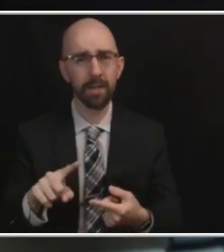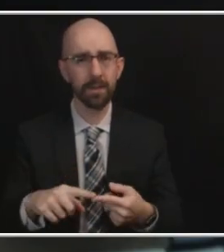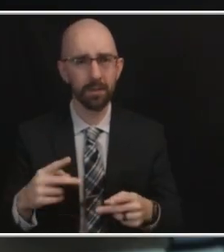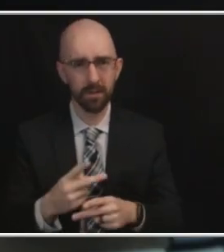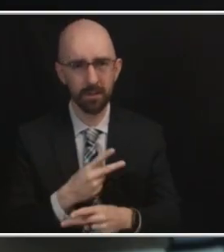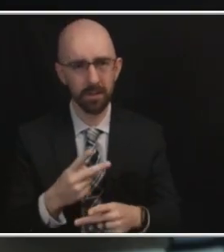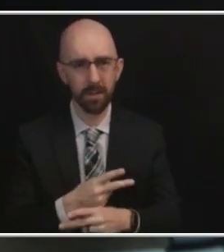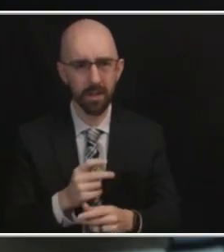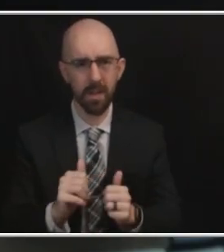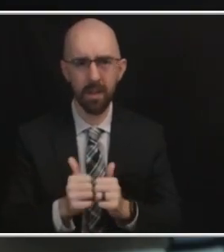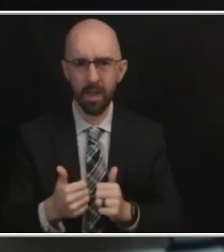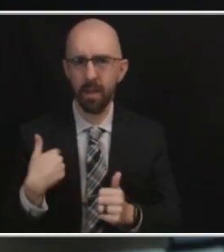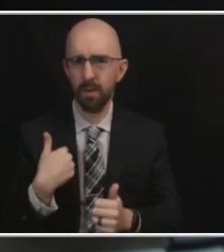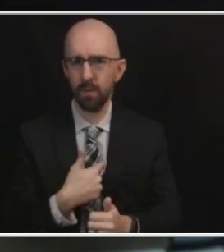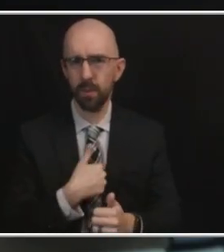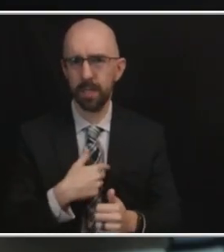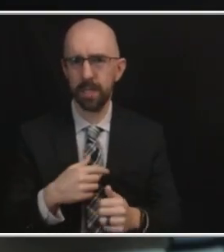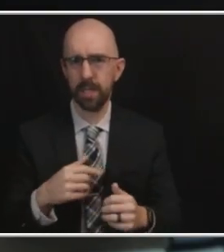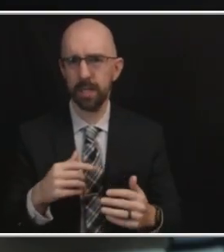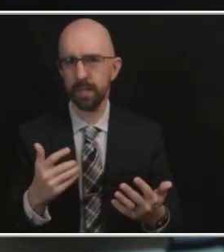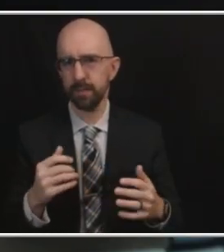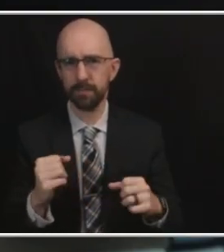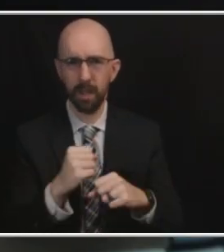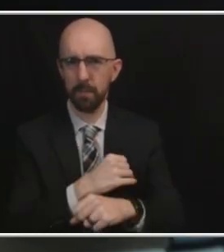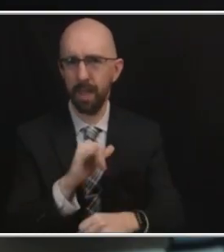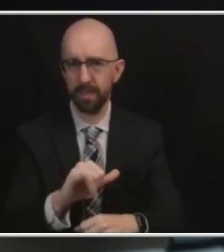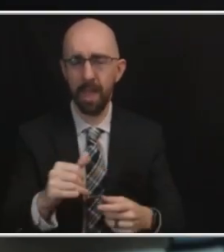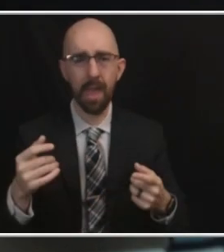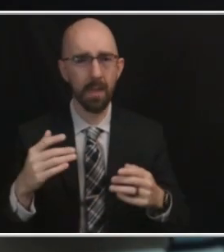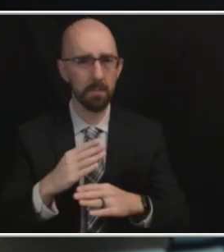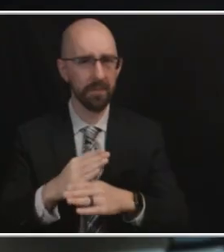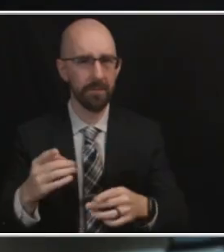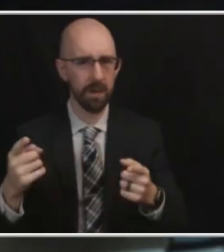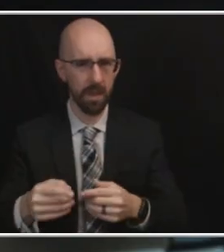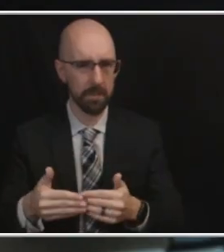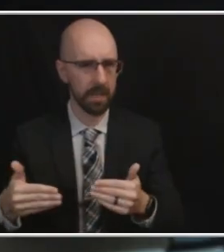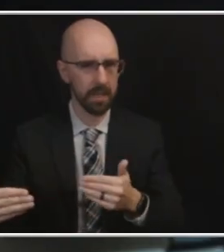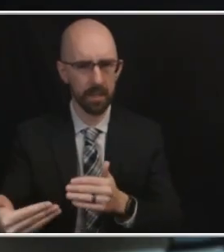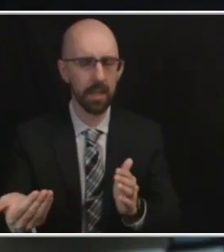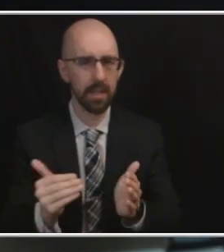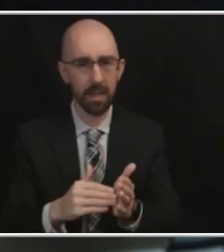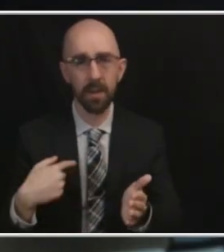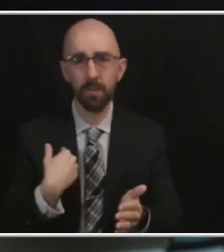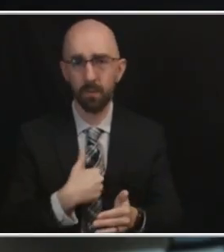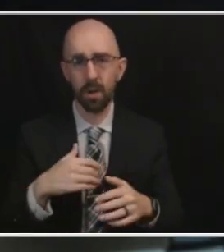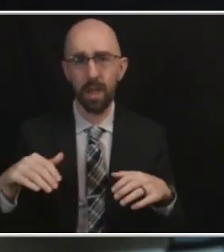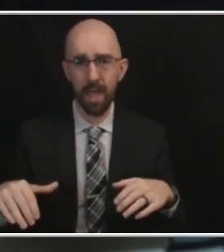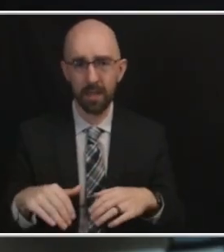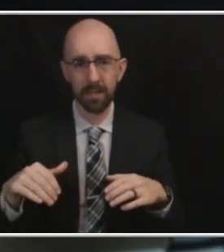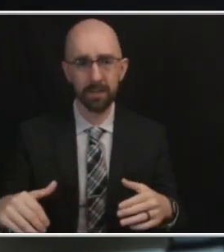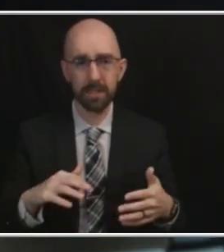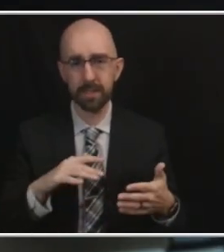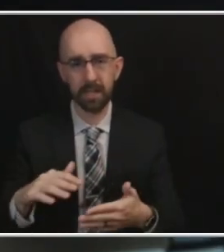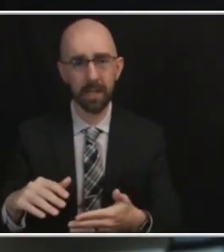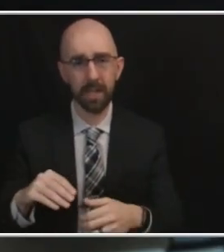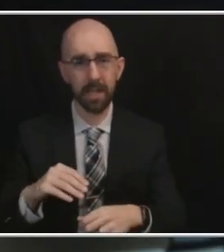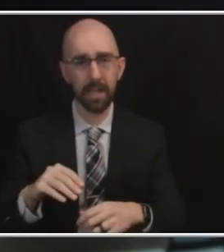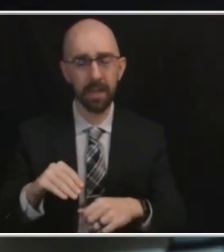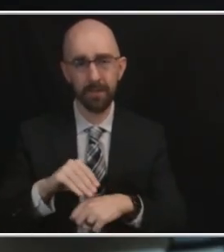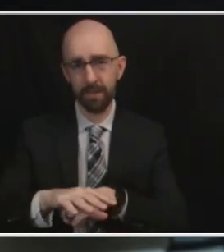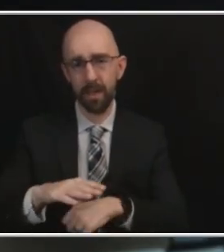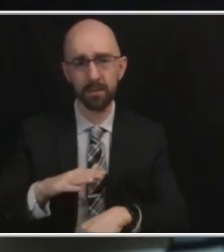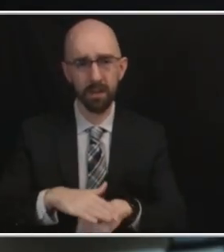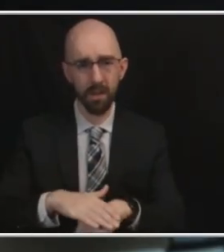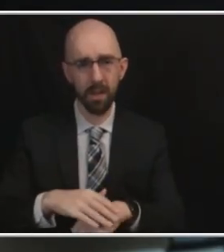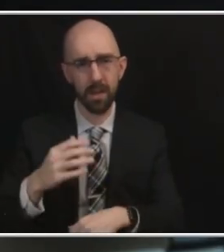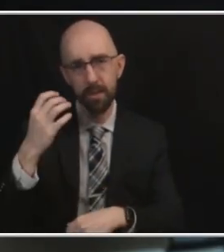we combat that? How do we prevent that from happening? And we are actively studying effects on memory